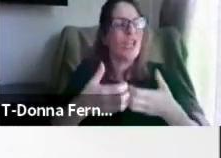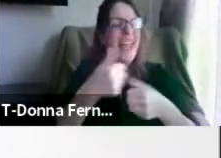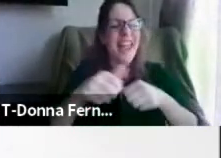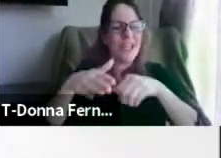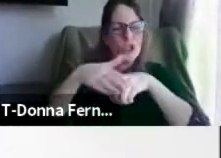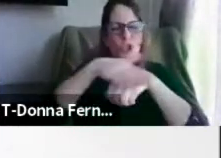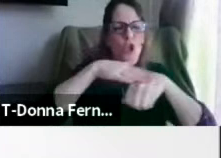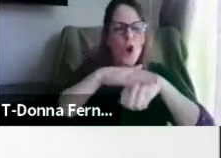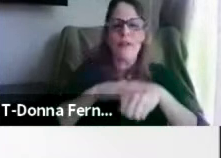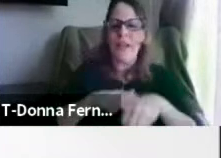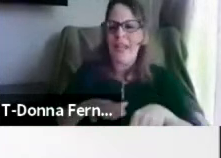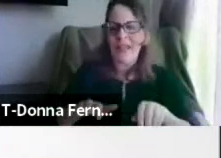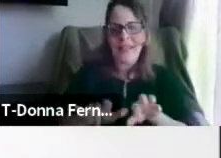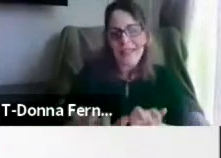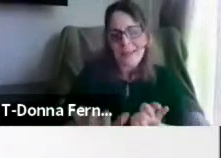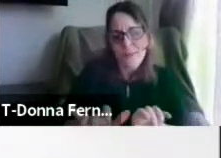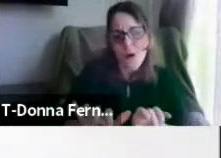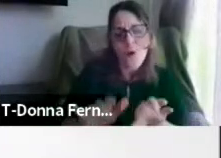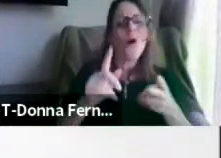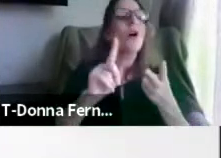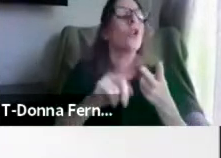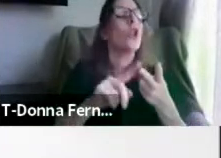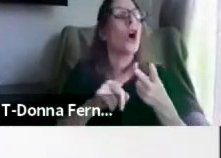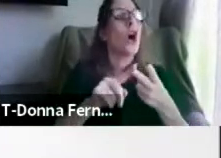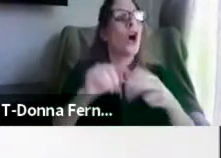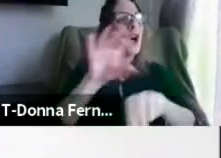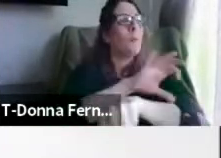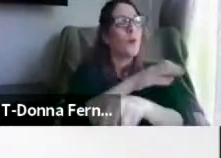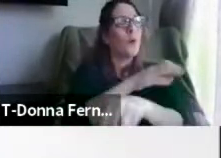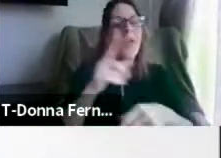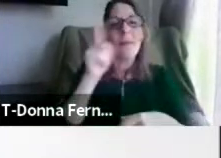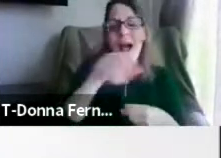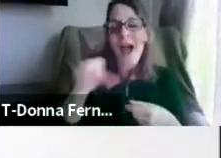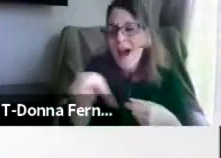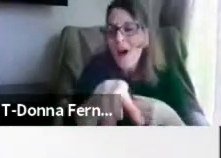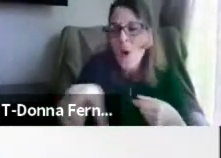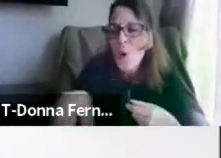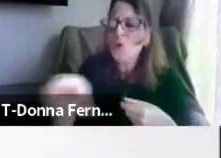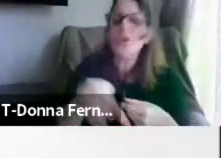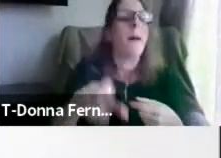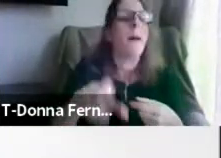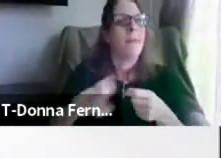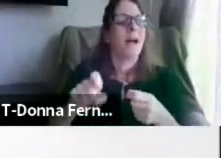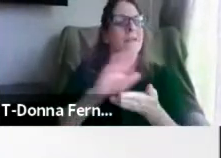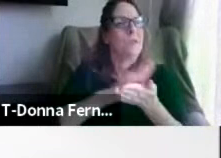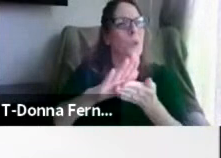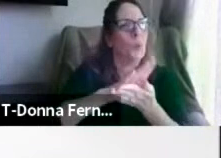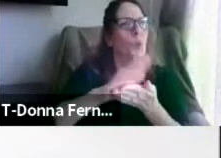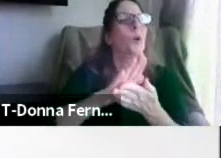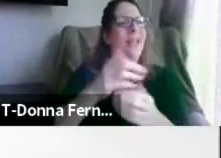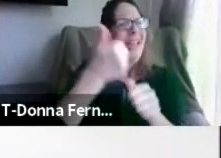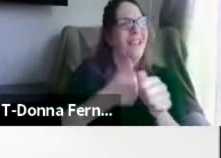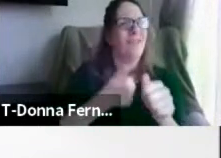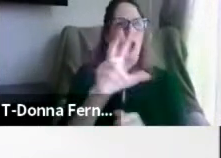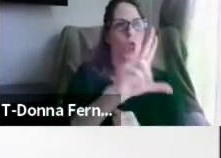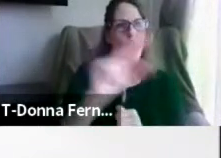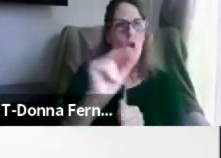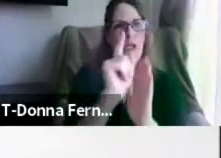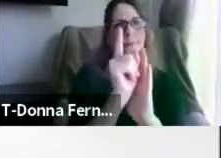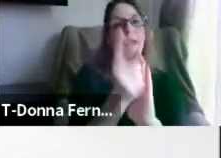surfaces, keyboards, computer mouse, anything like that needs to be sanitized every 30